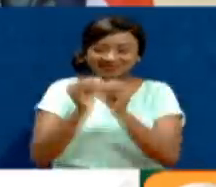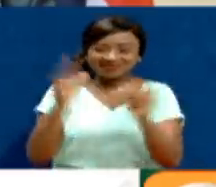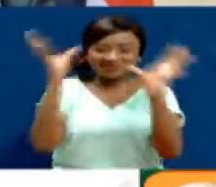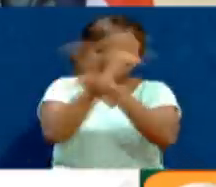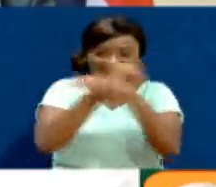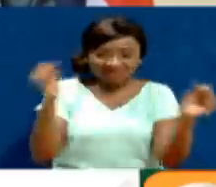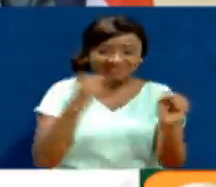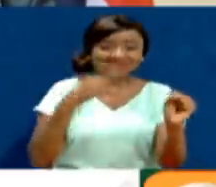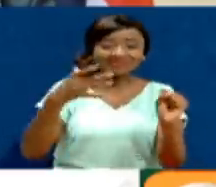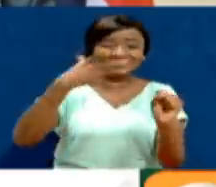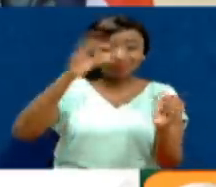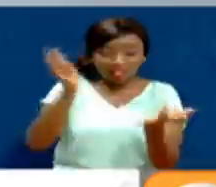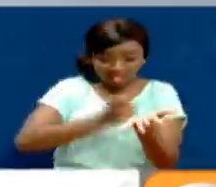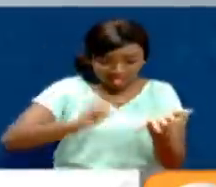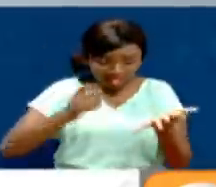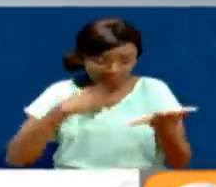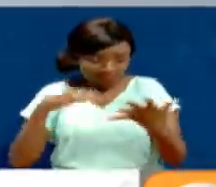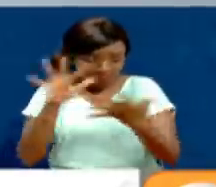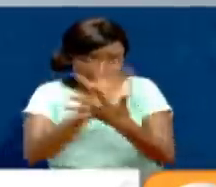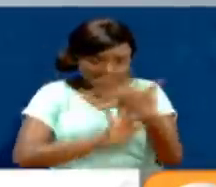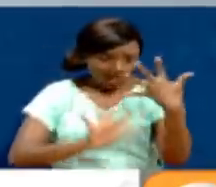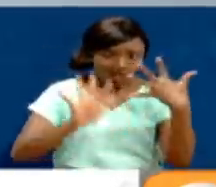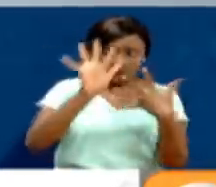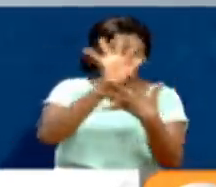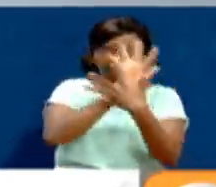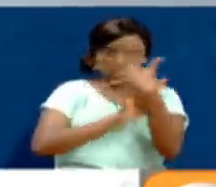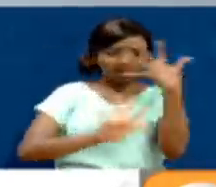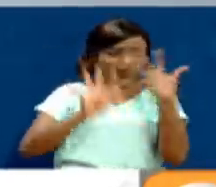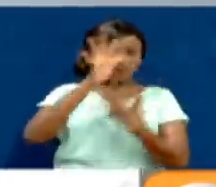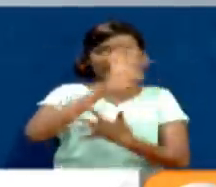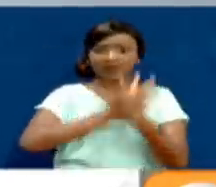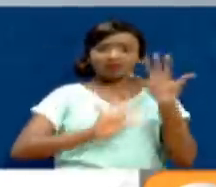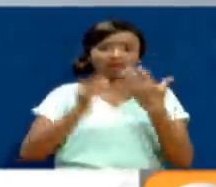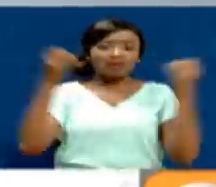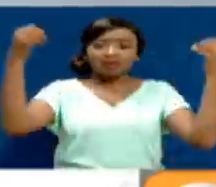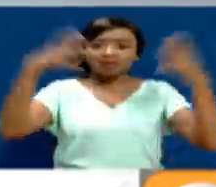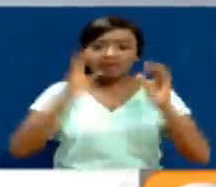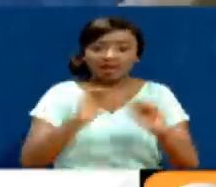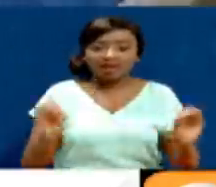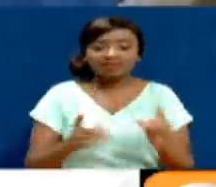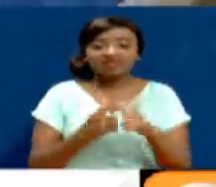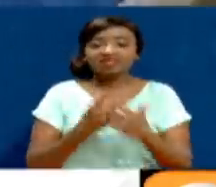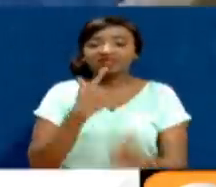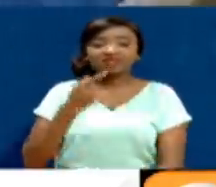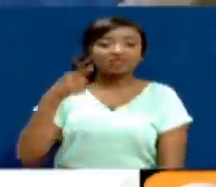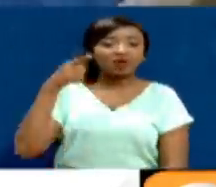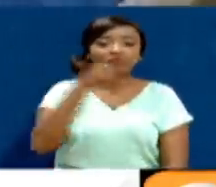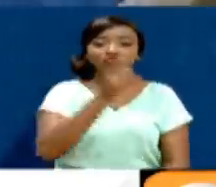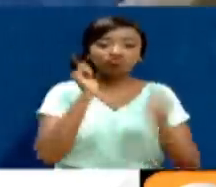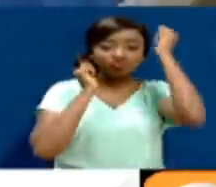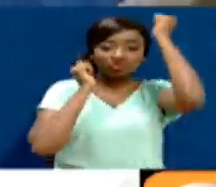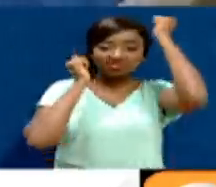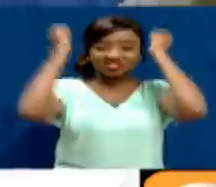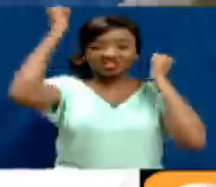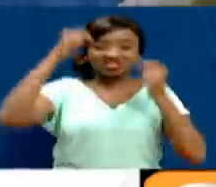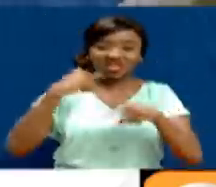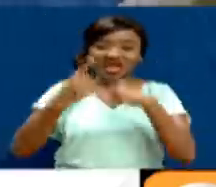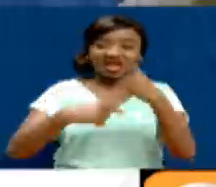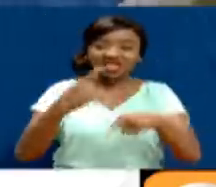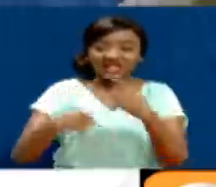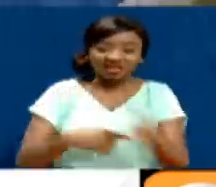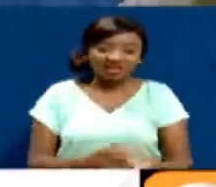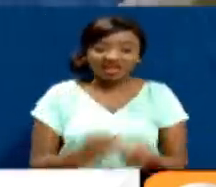signing, I was just seeing zigzag. And then you went on to say, huyu jeshi akiendelea by